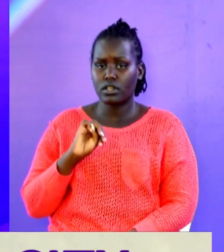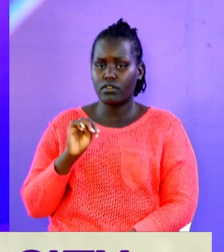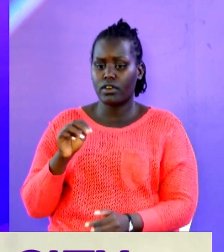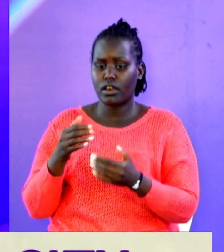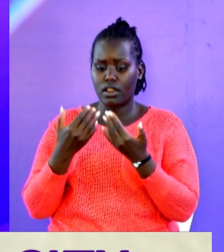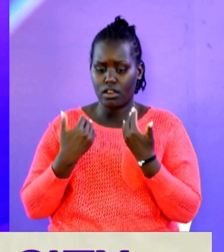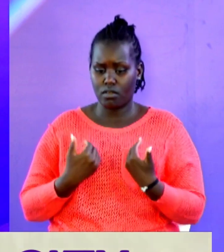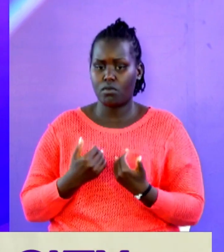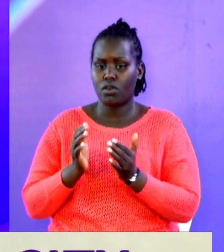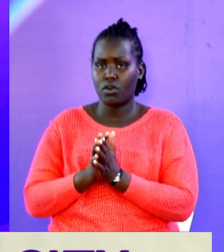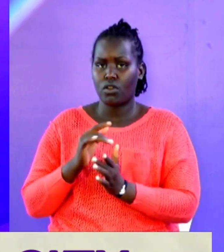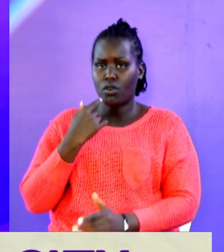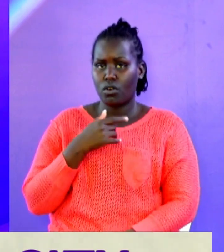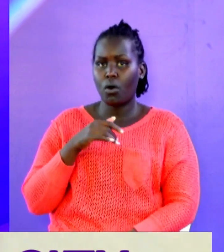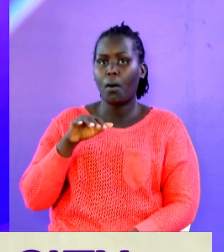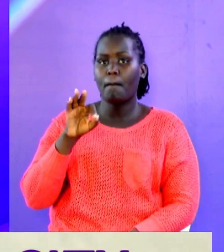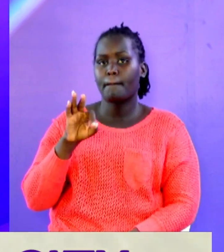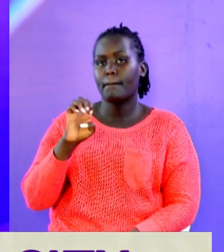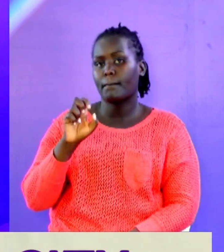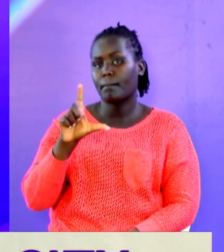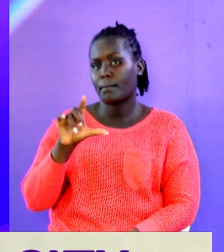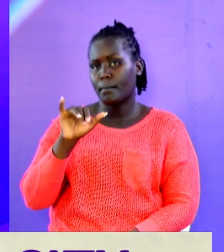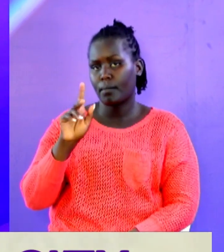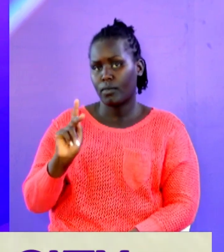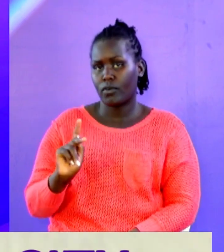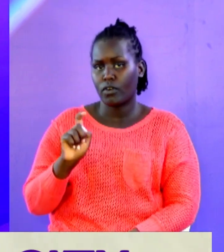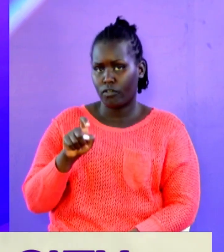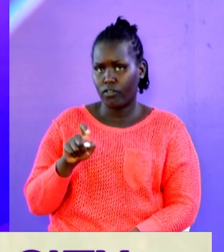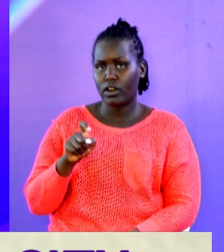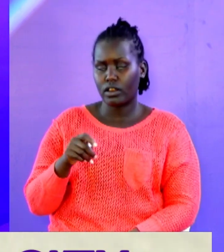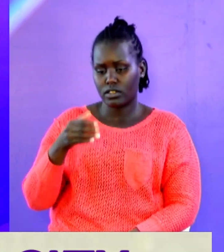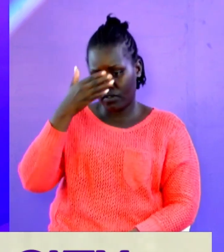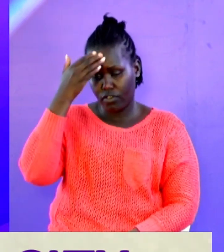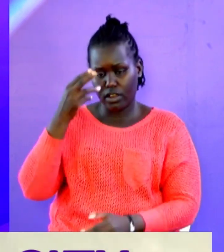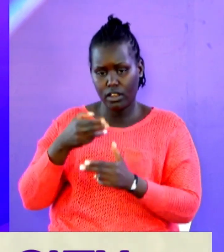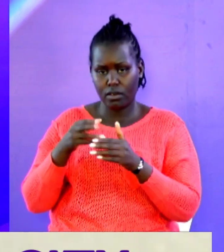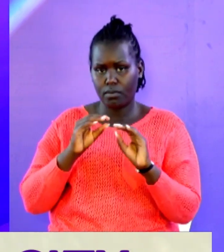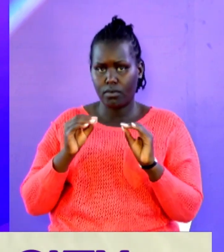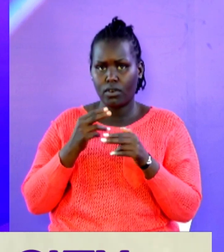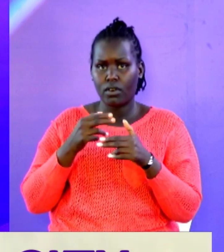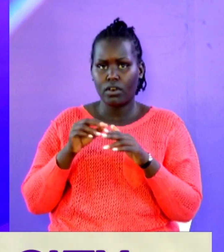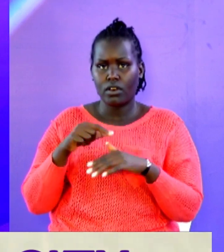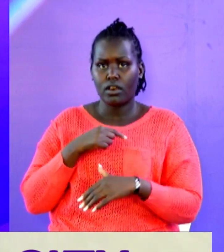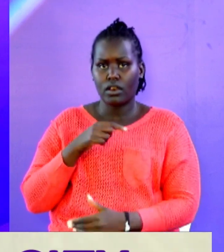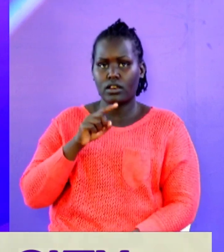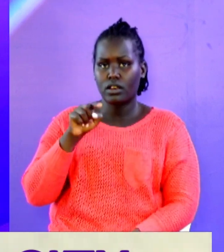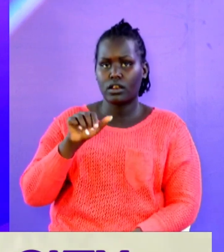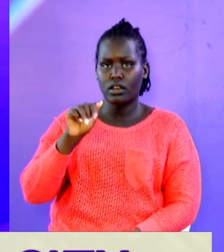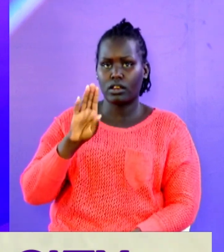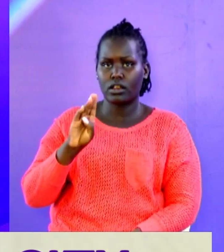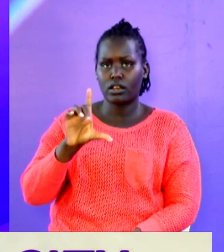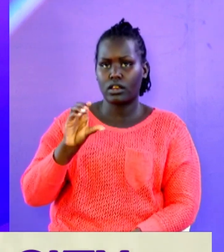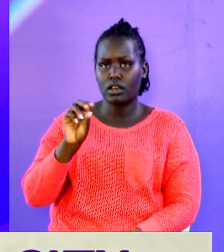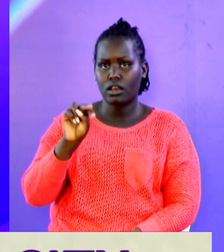as you know me, I'm always Felix Makona. Don't forget the name. Our guest is Zablon, and he will introduce